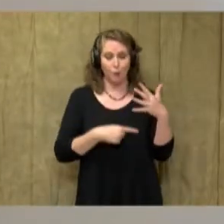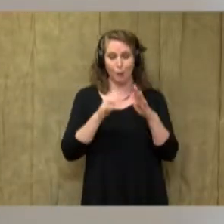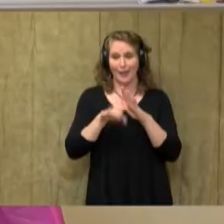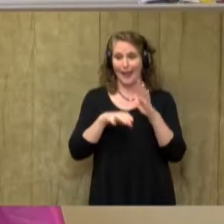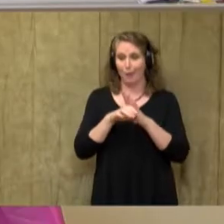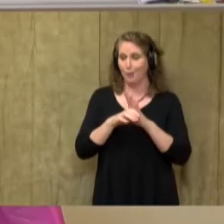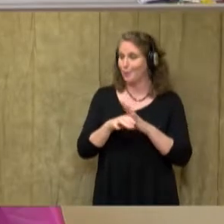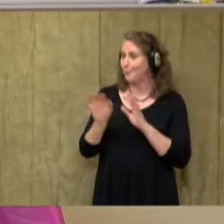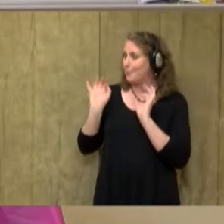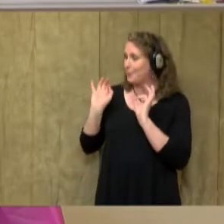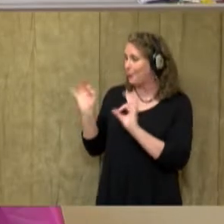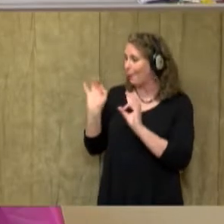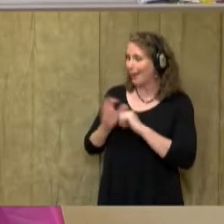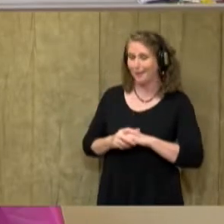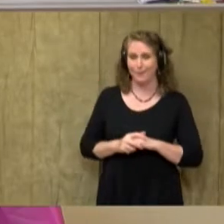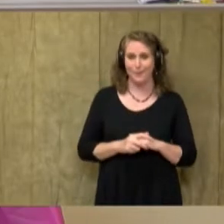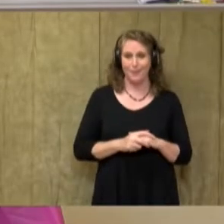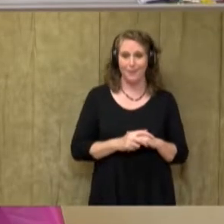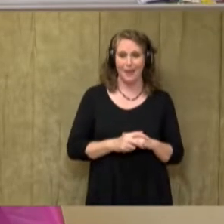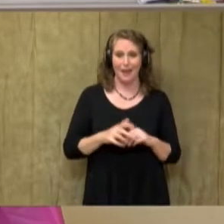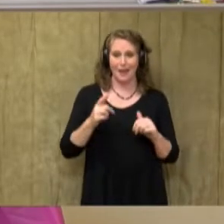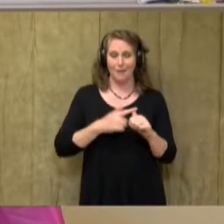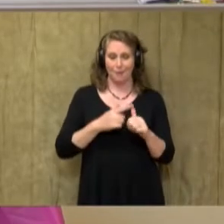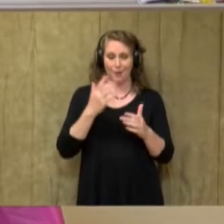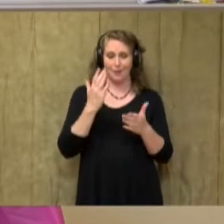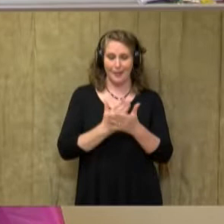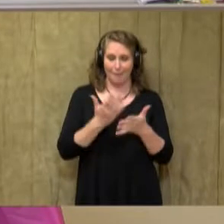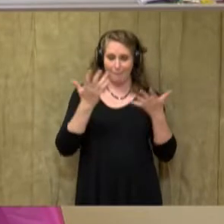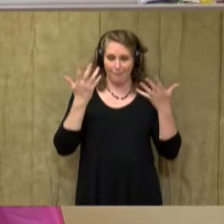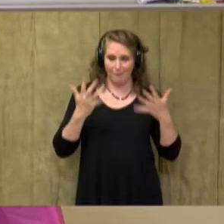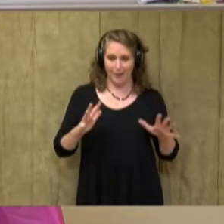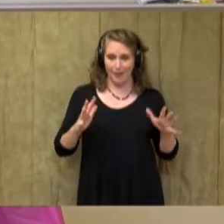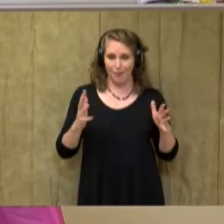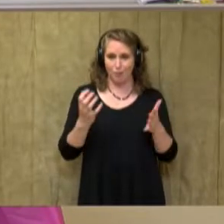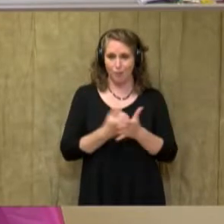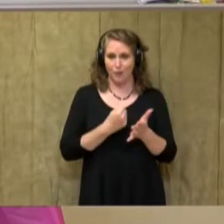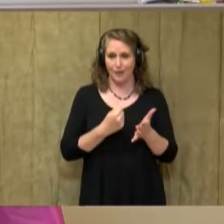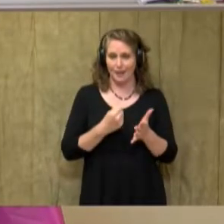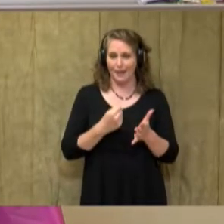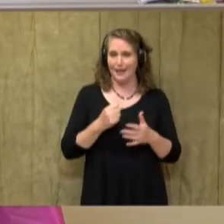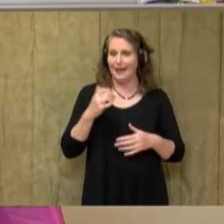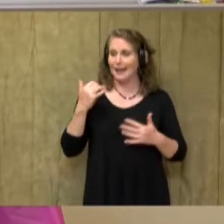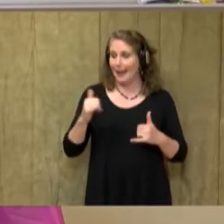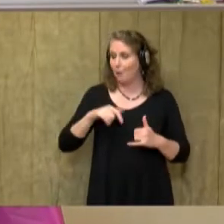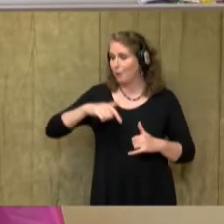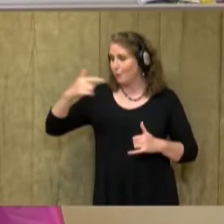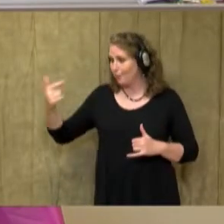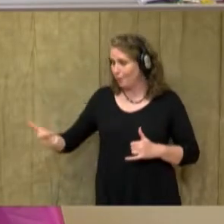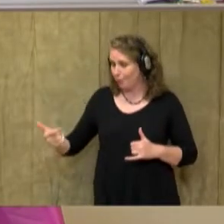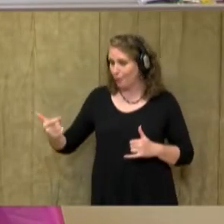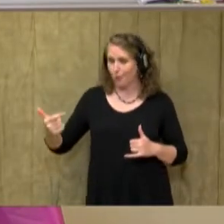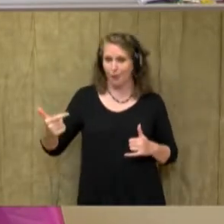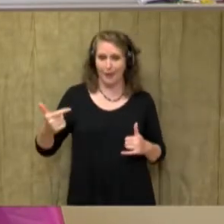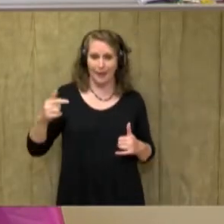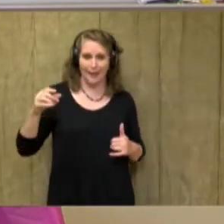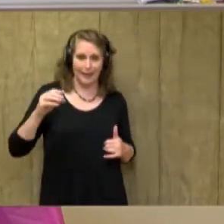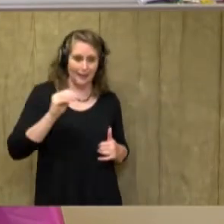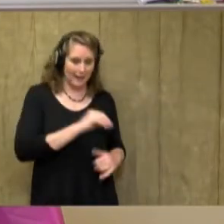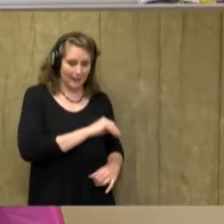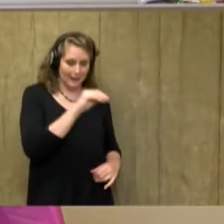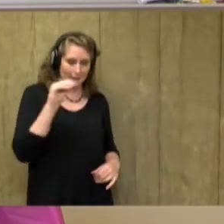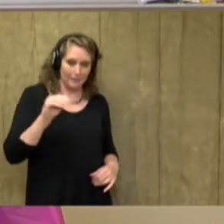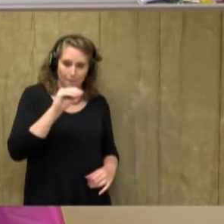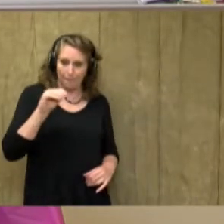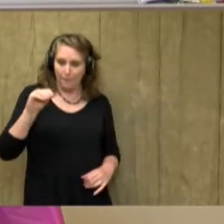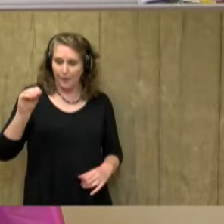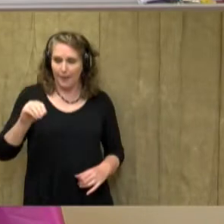perfect. All right, so first stop done. All right, I'm going to hand you your game piece so you can move it. All right, I'm stopping